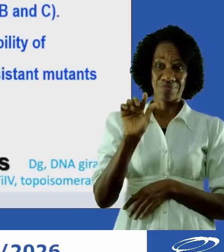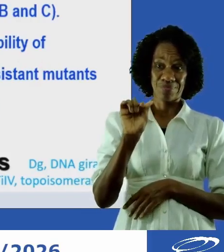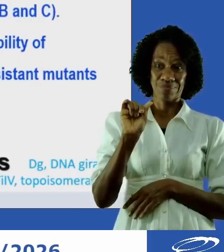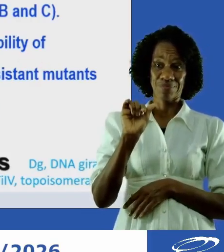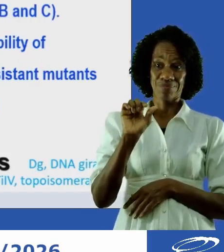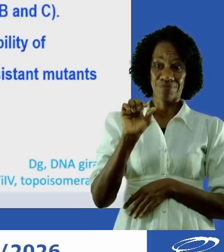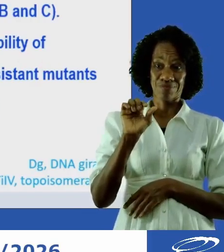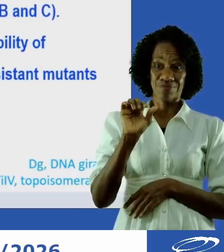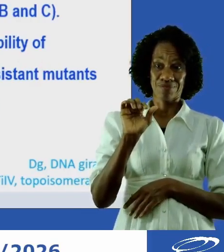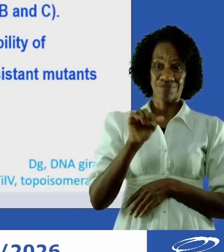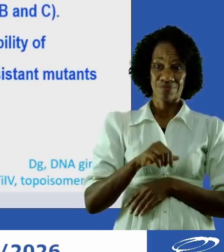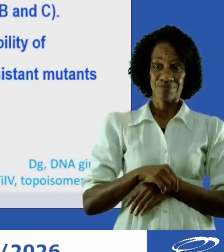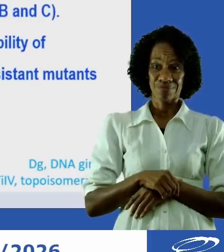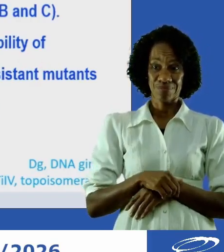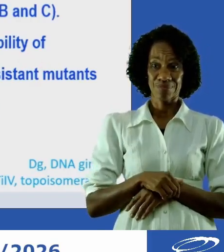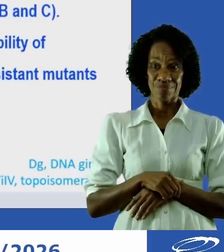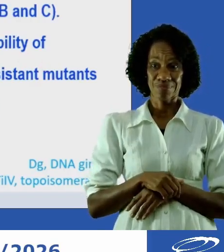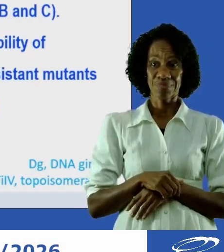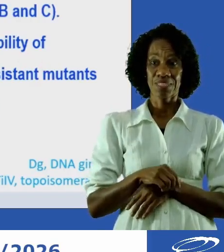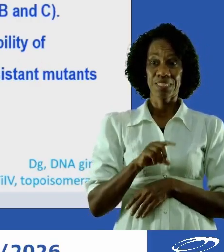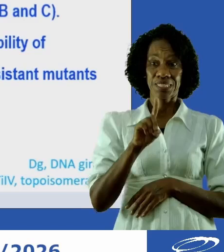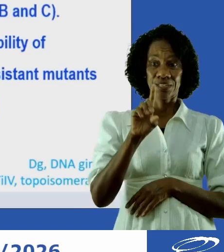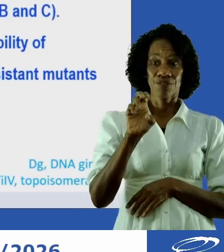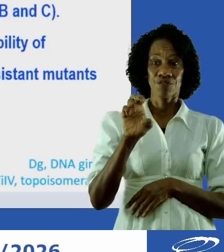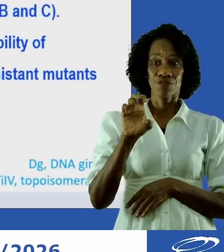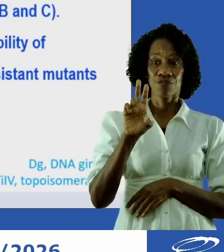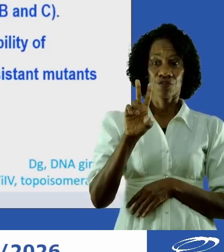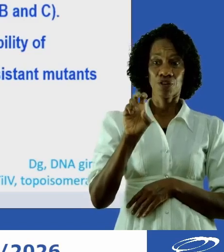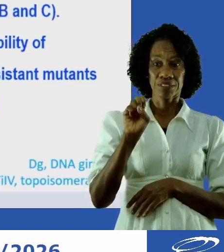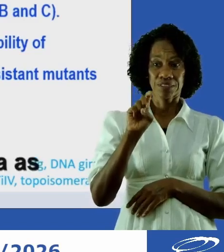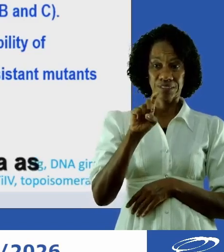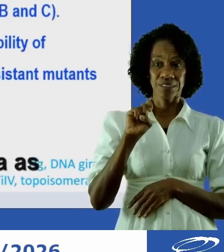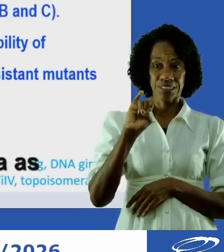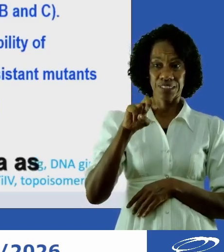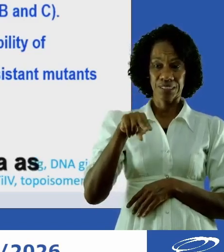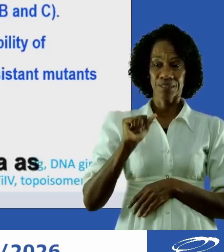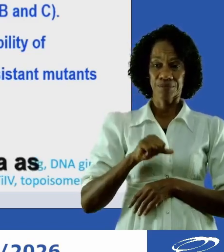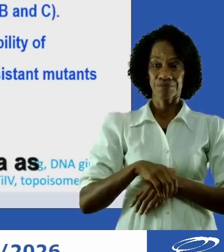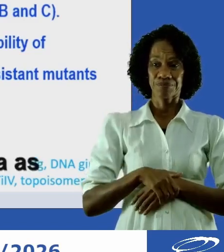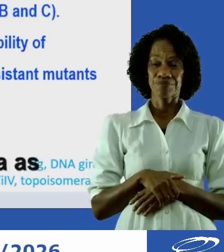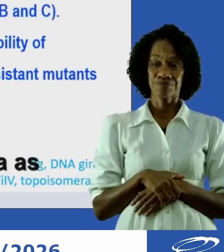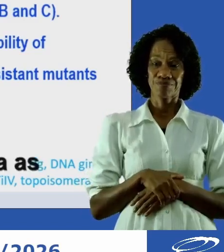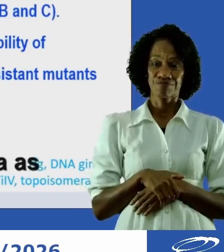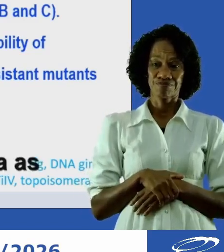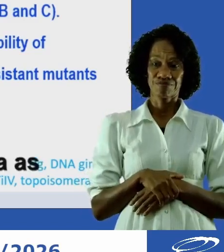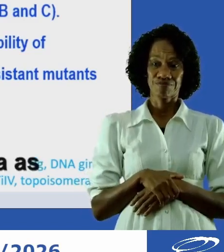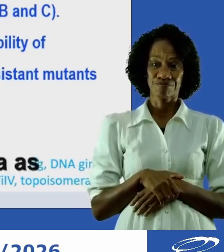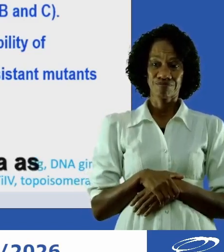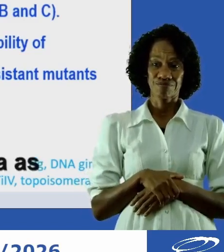resistant mutants is very low because of this dual target and the poor